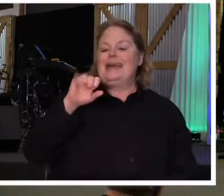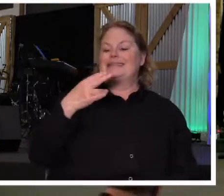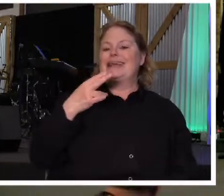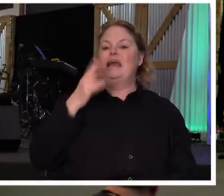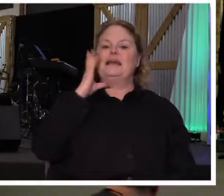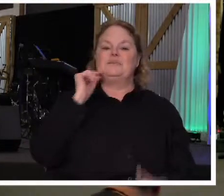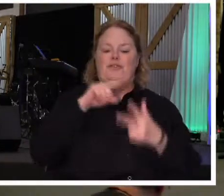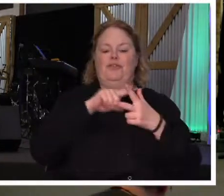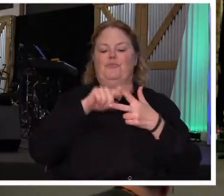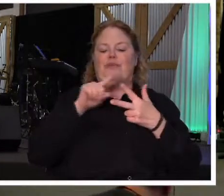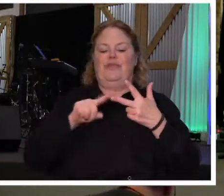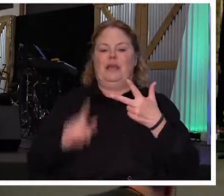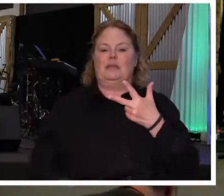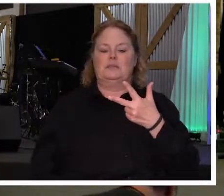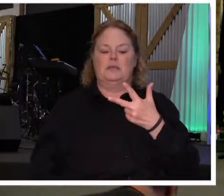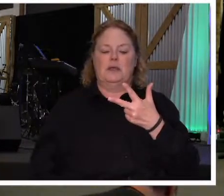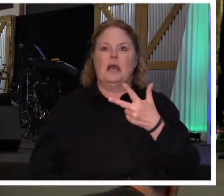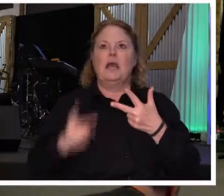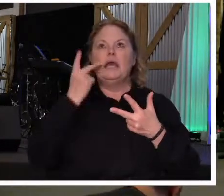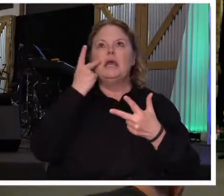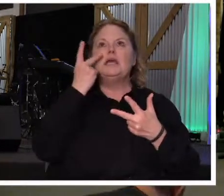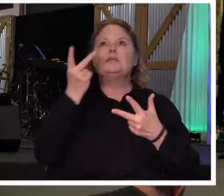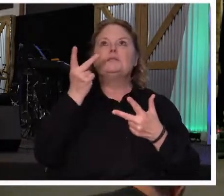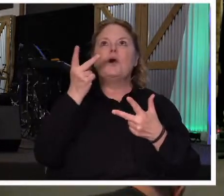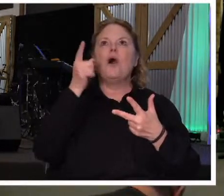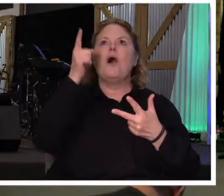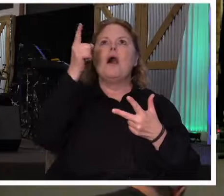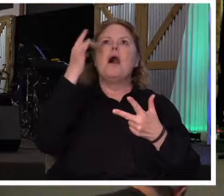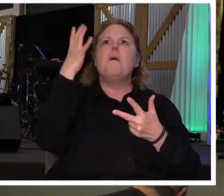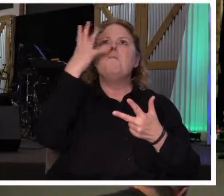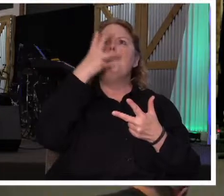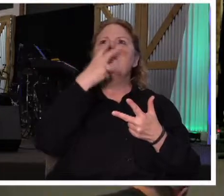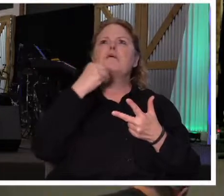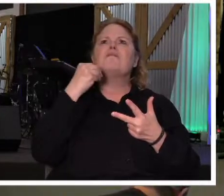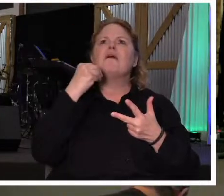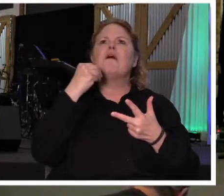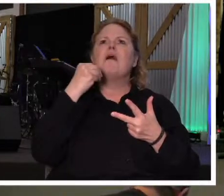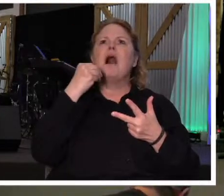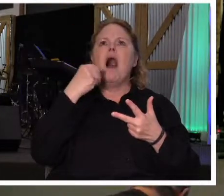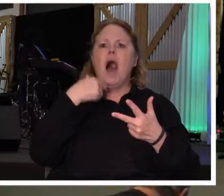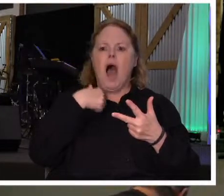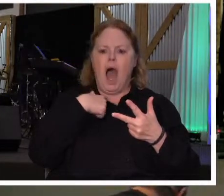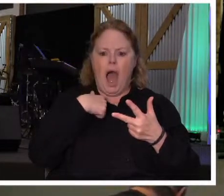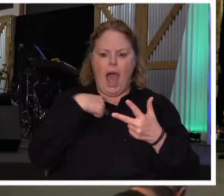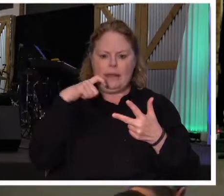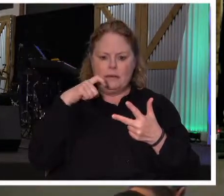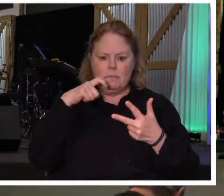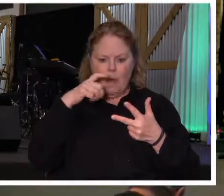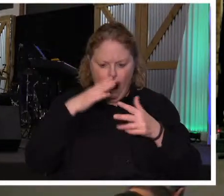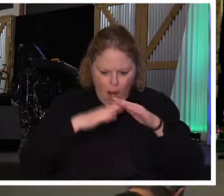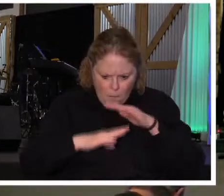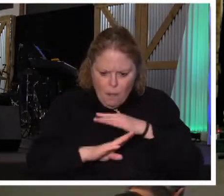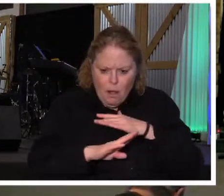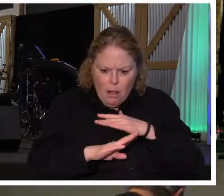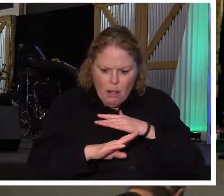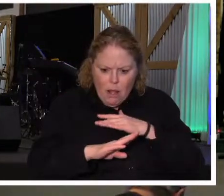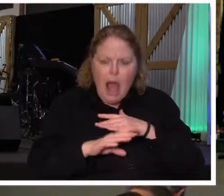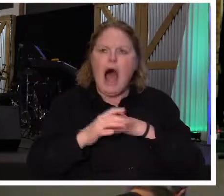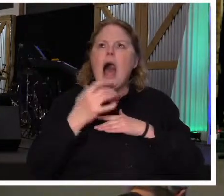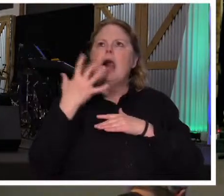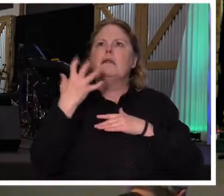things: unfathomable beauty, radical humility, and redeeming purity. It starts with